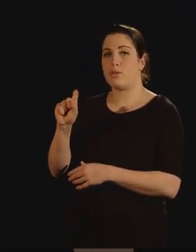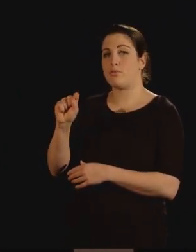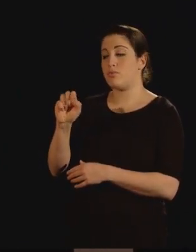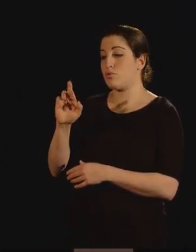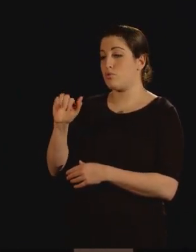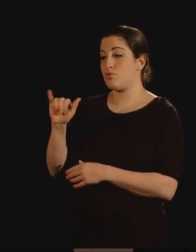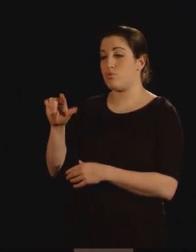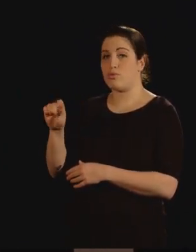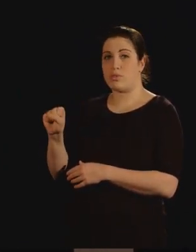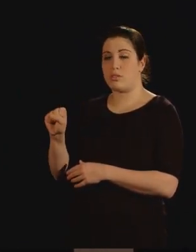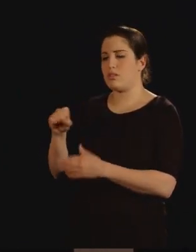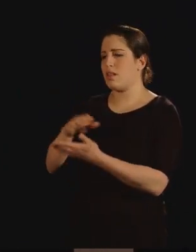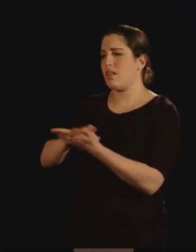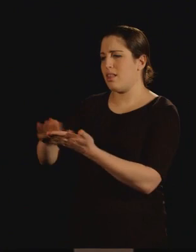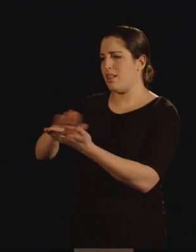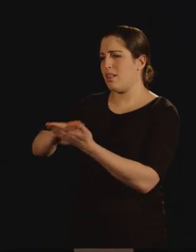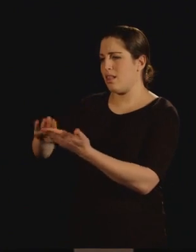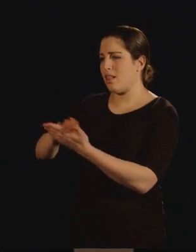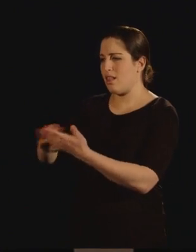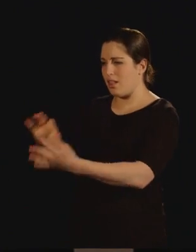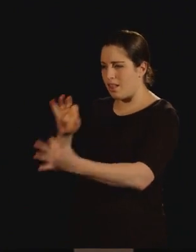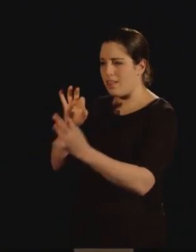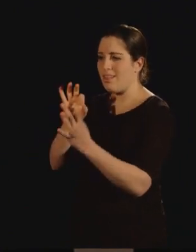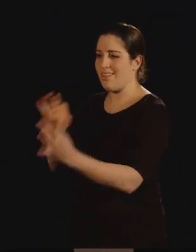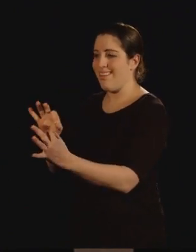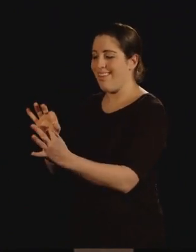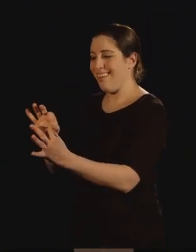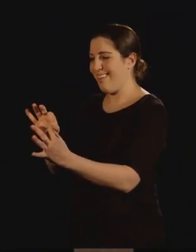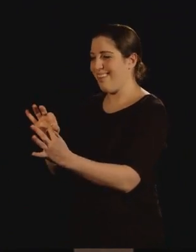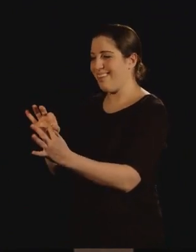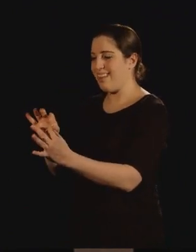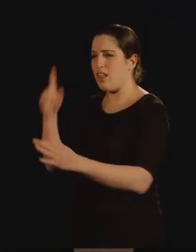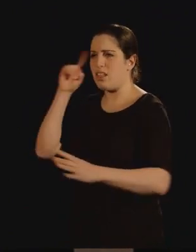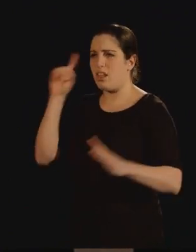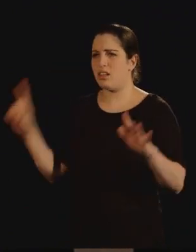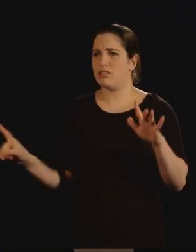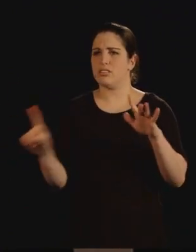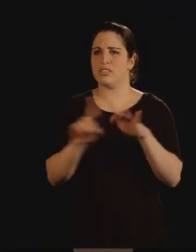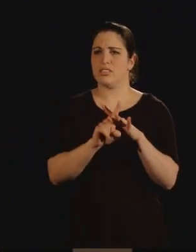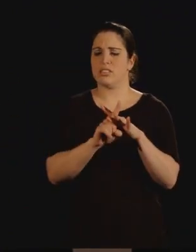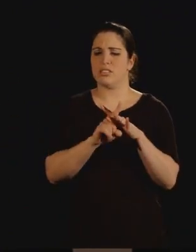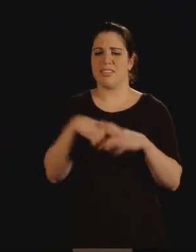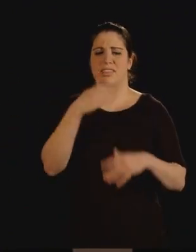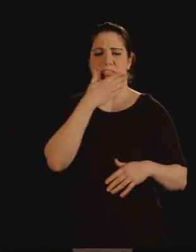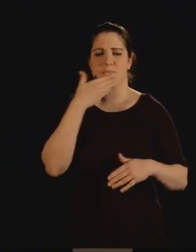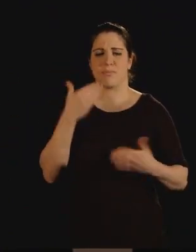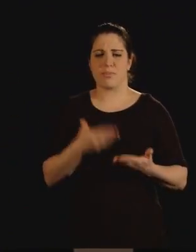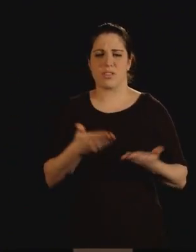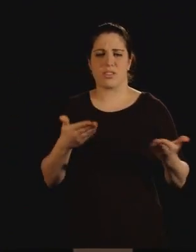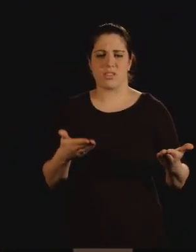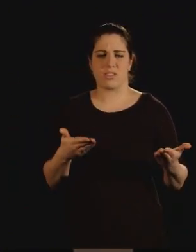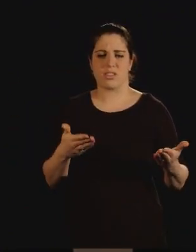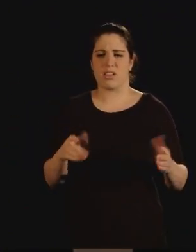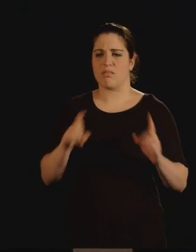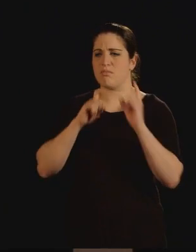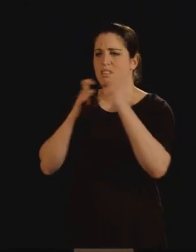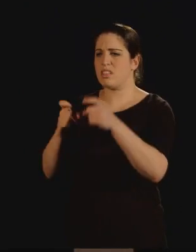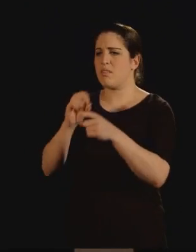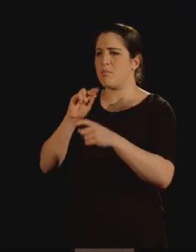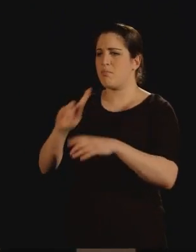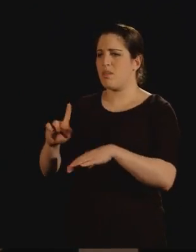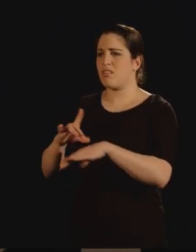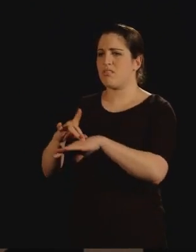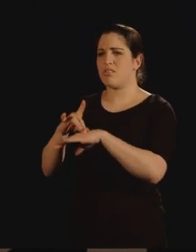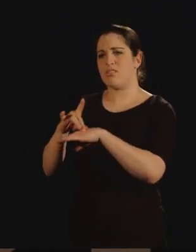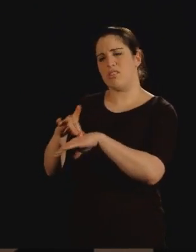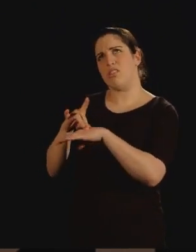those beloved parks and hiking trails. But have you given much thought to the ultimate act of environmental